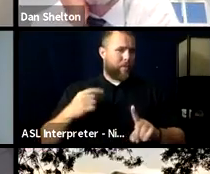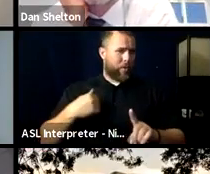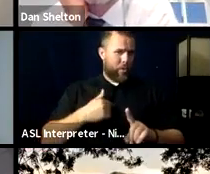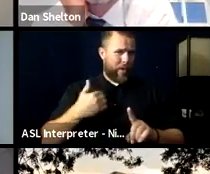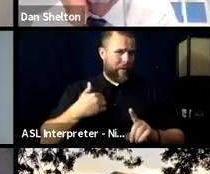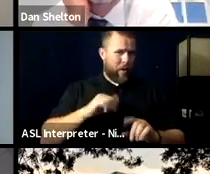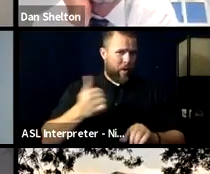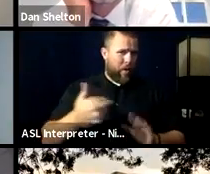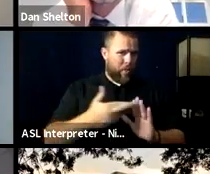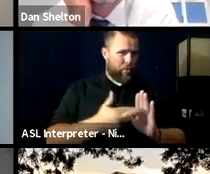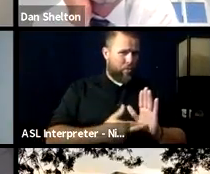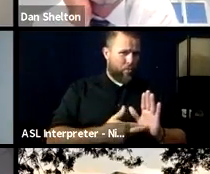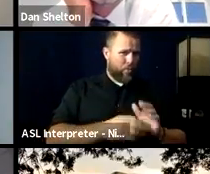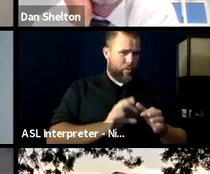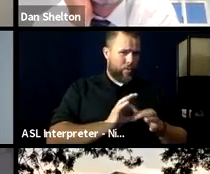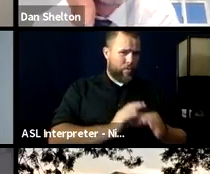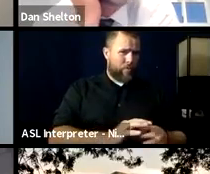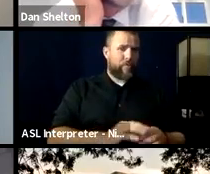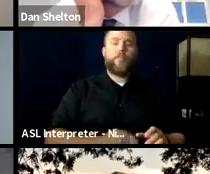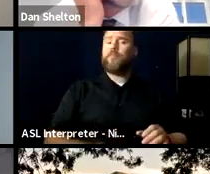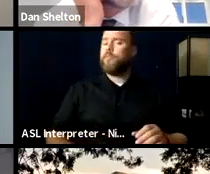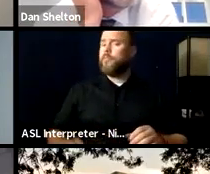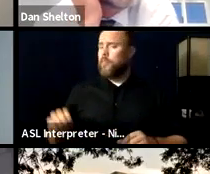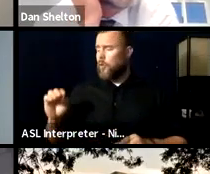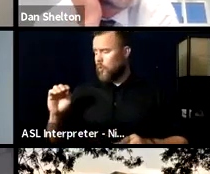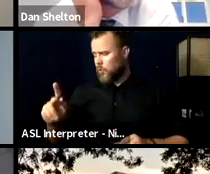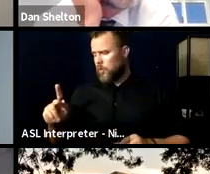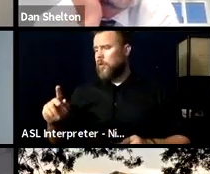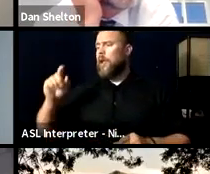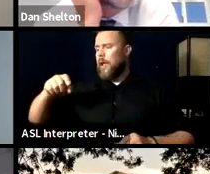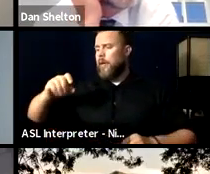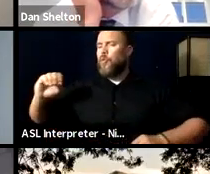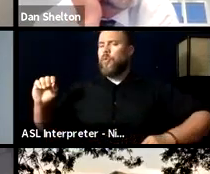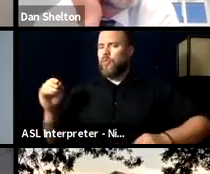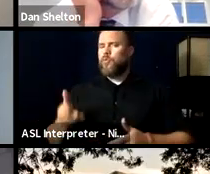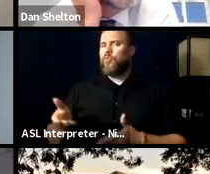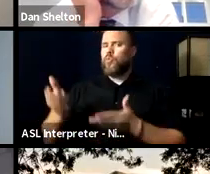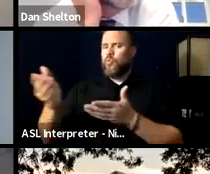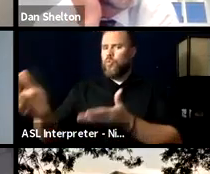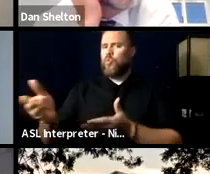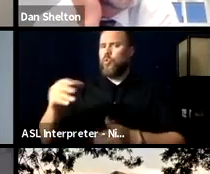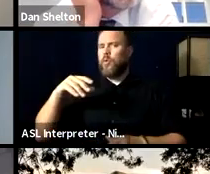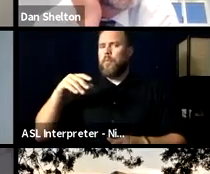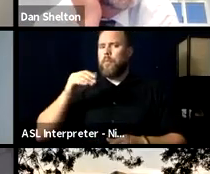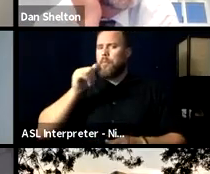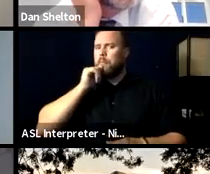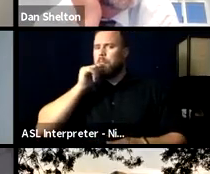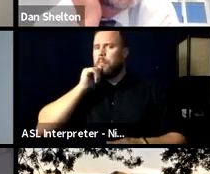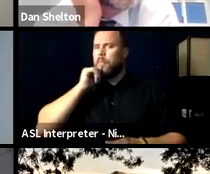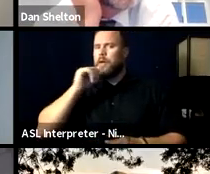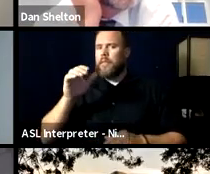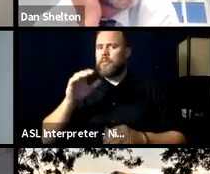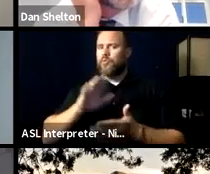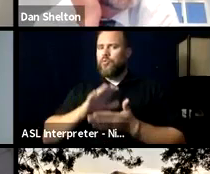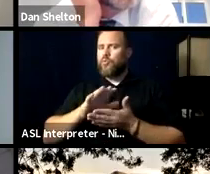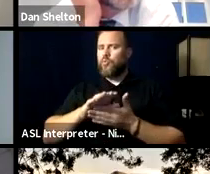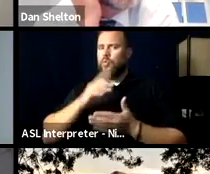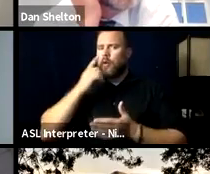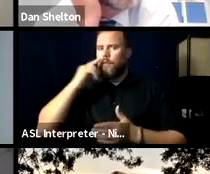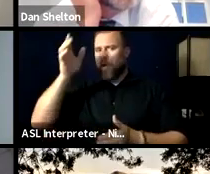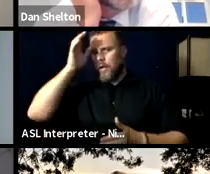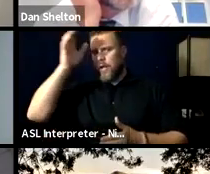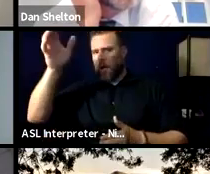Okay. Yes, some of that will have to go to private schools through a concept called equitable services.